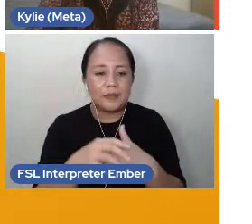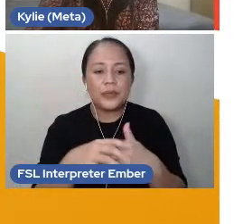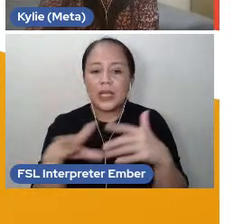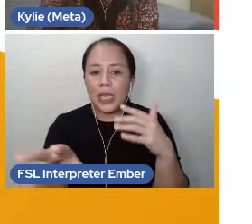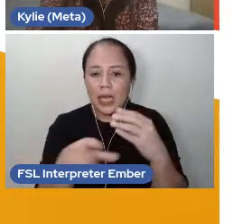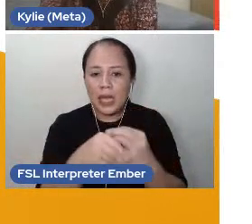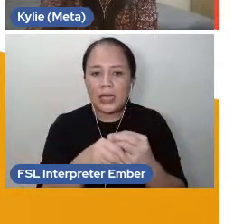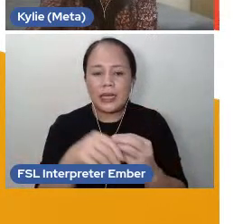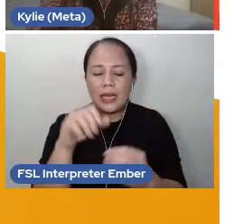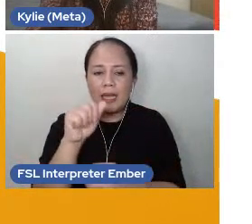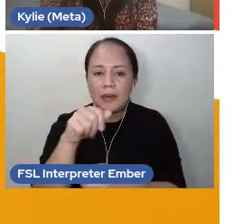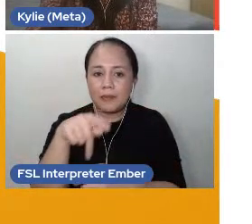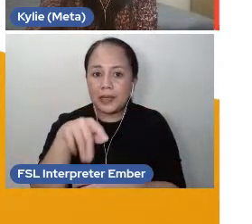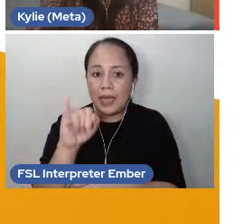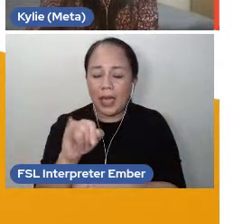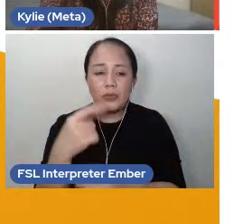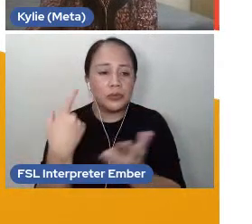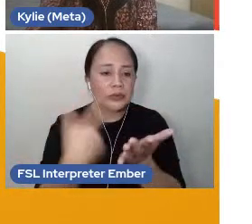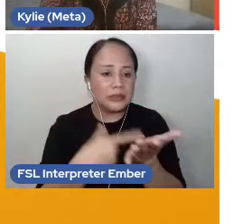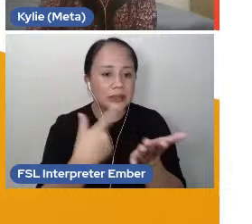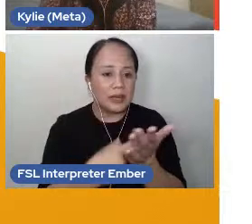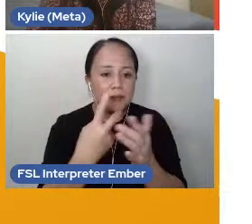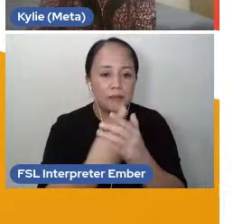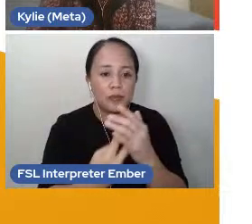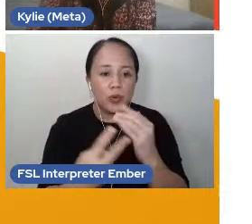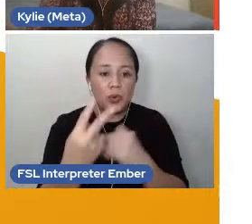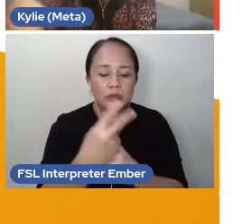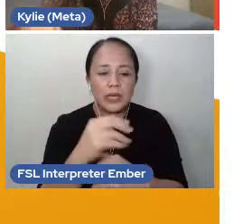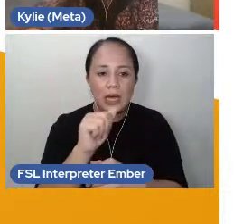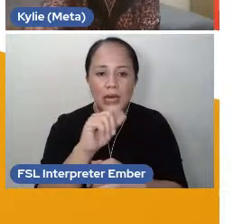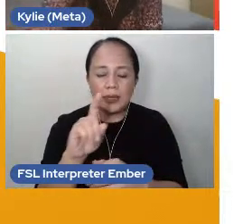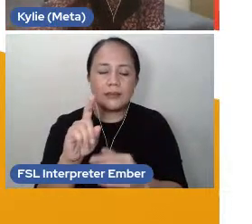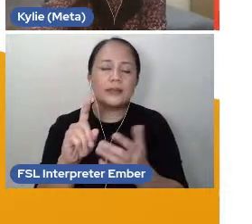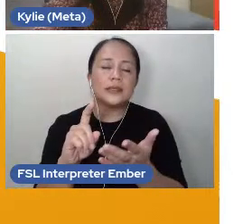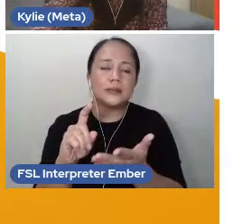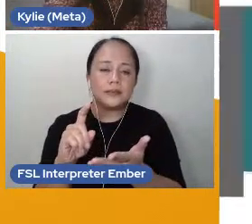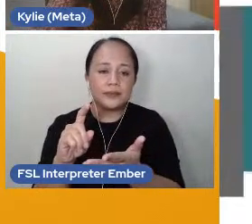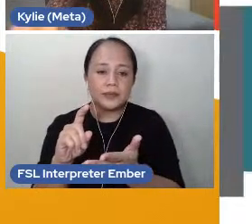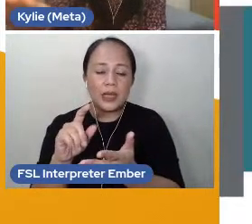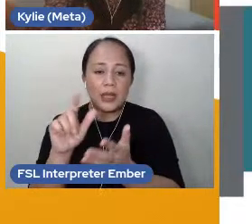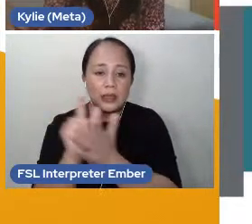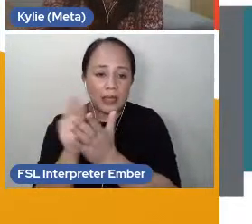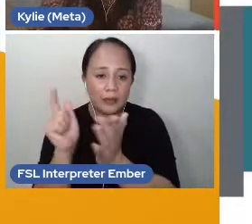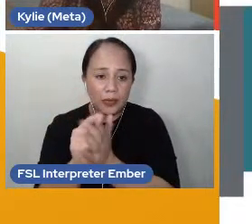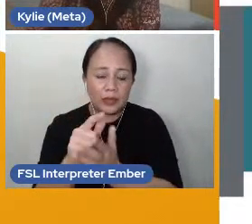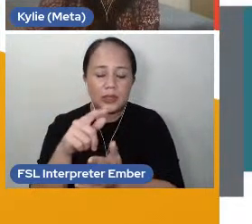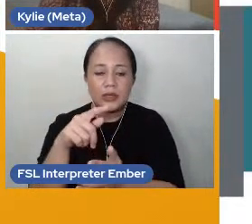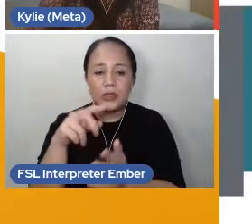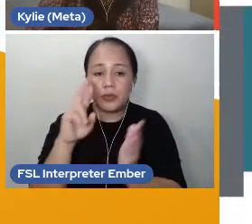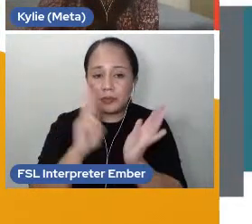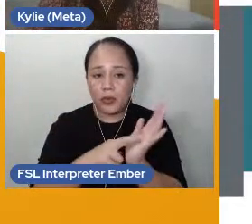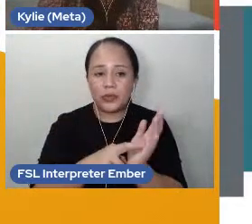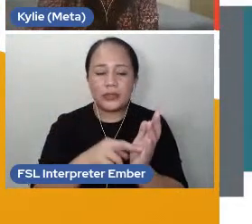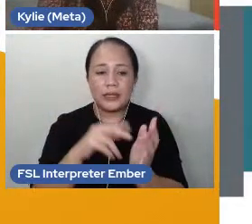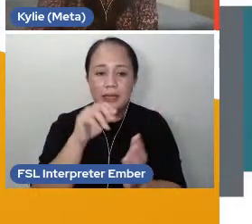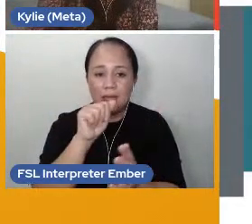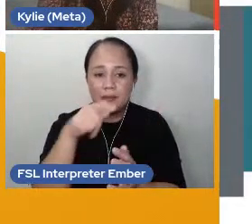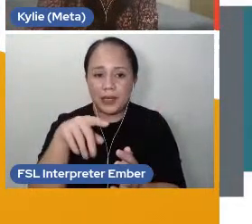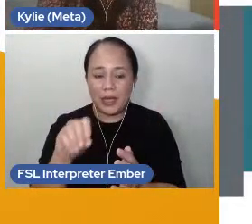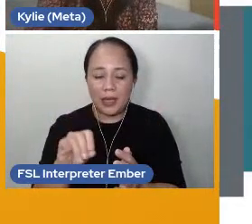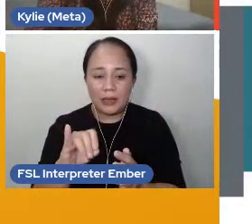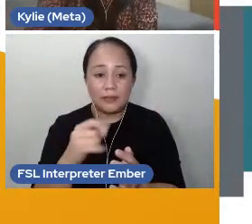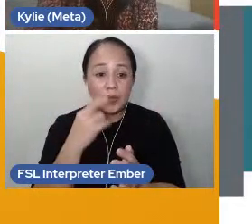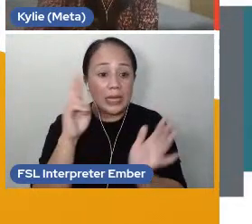the API. And I'm going to talk about both the ad library report and the API in the coming few slides. So this is the ad library